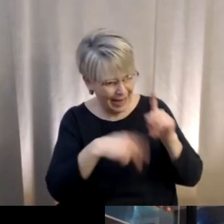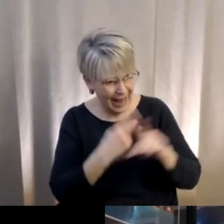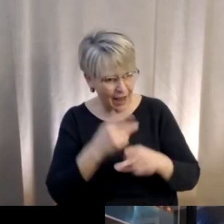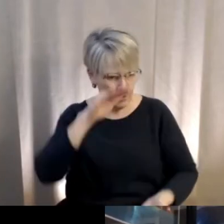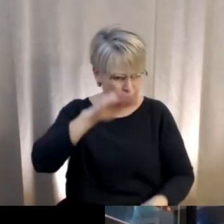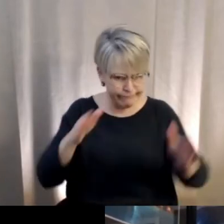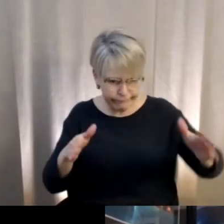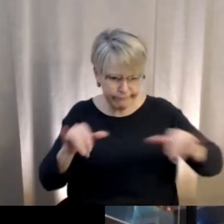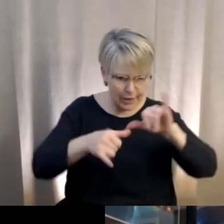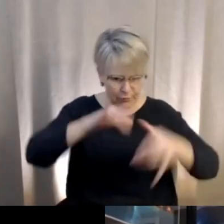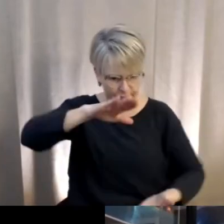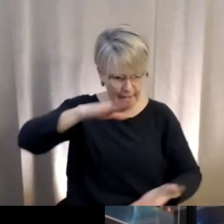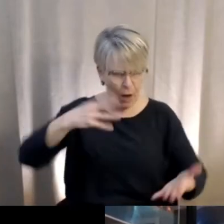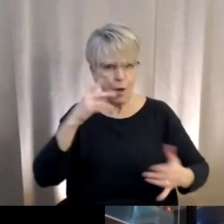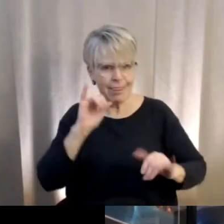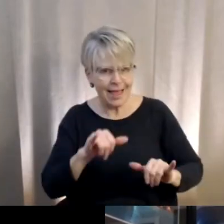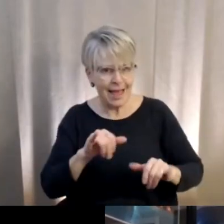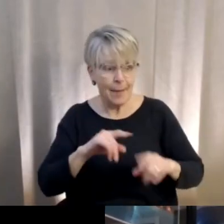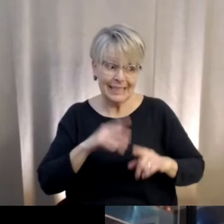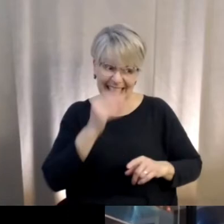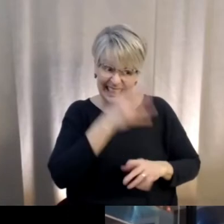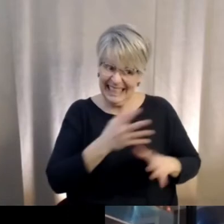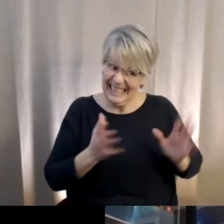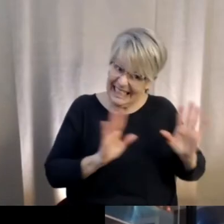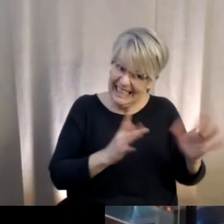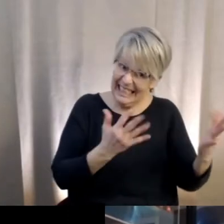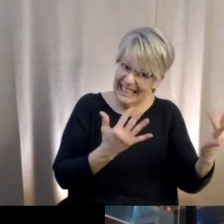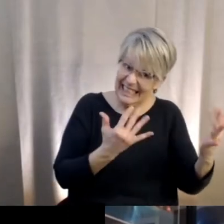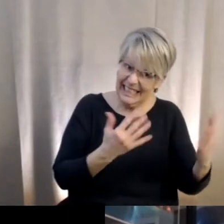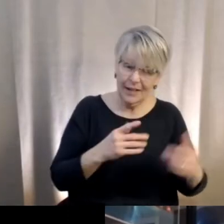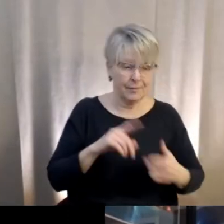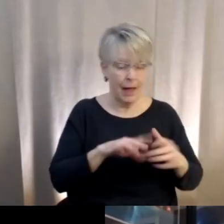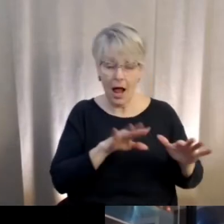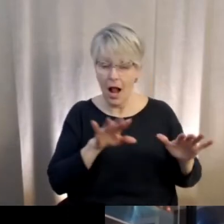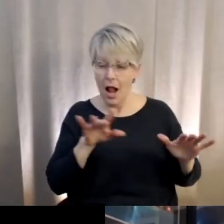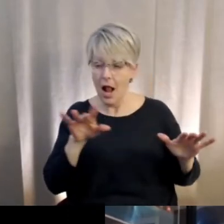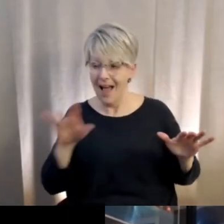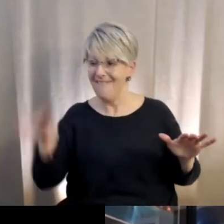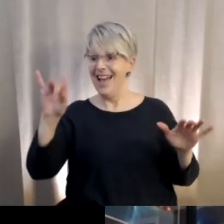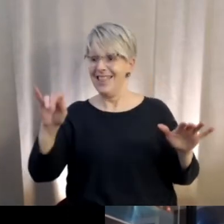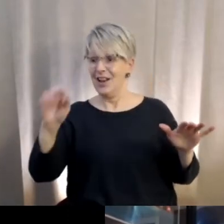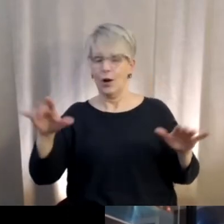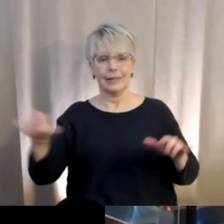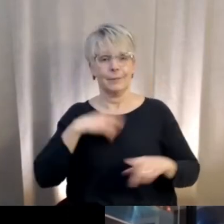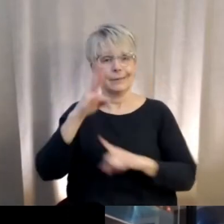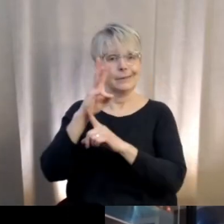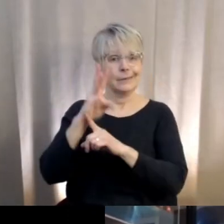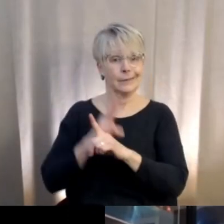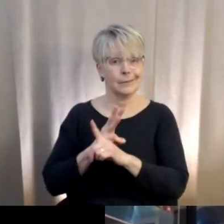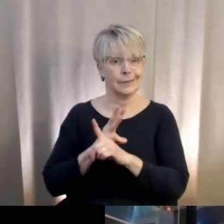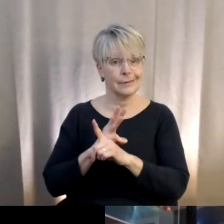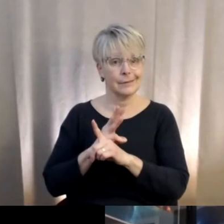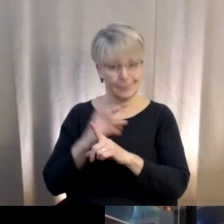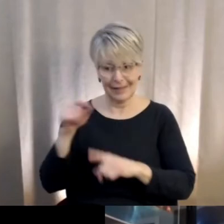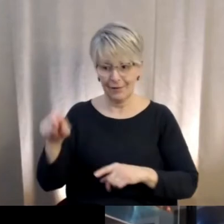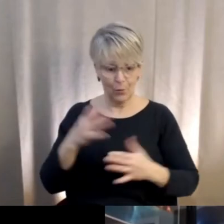okay, you know, we can discuss that, but it might take me 6 months to acquire that dog, you know, at 8 weeks or 7 weeks